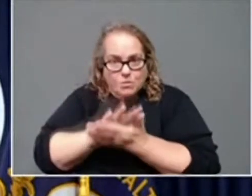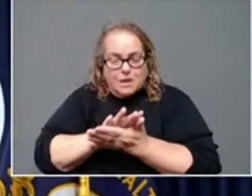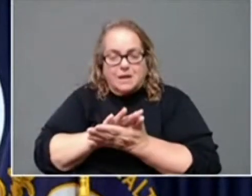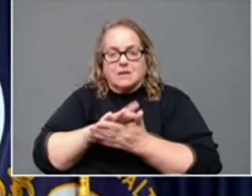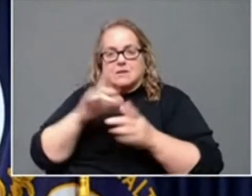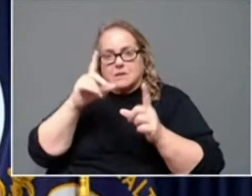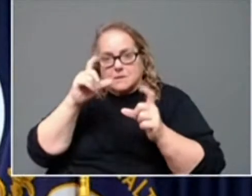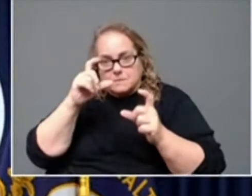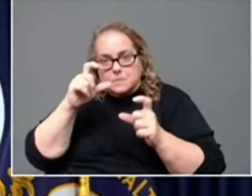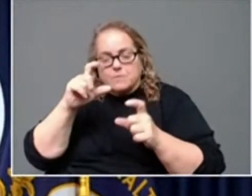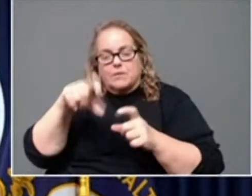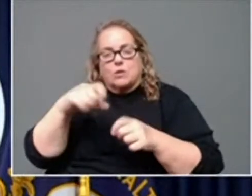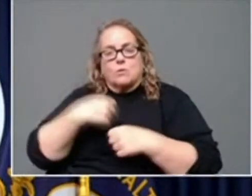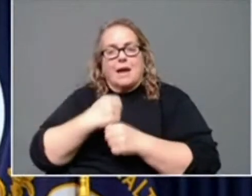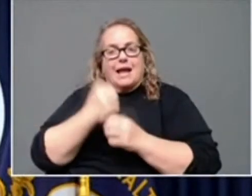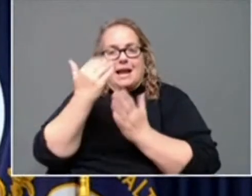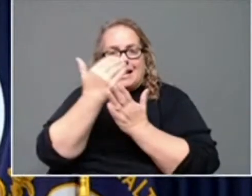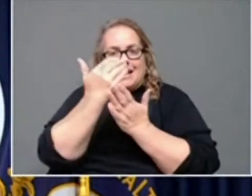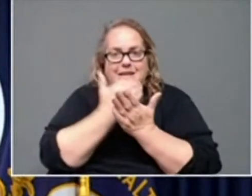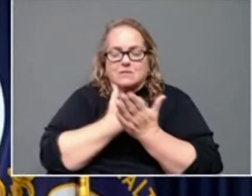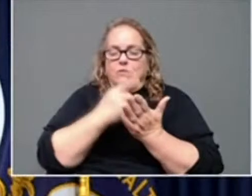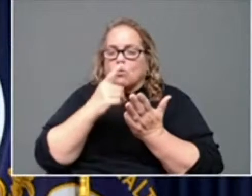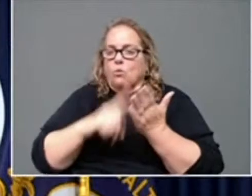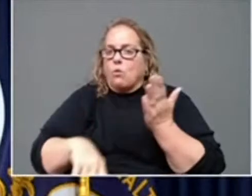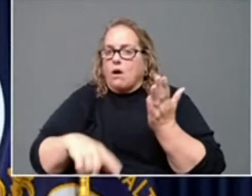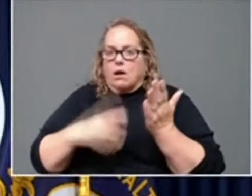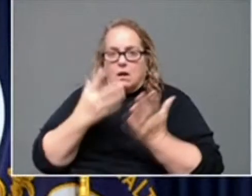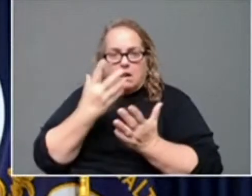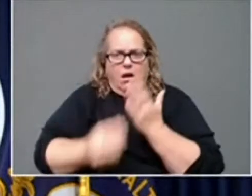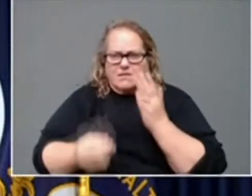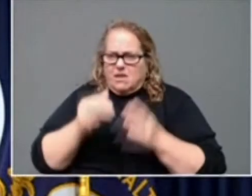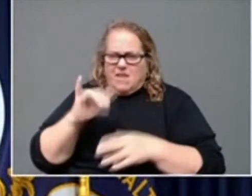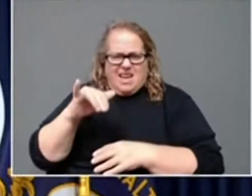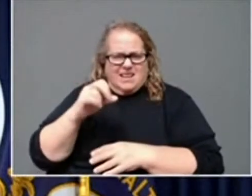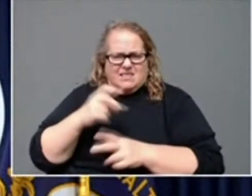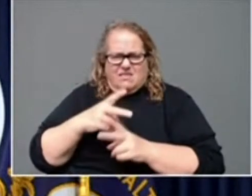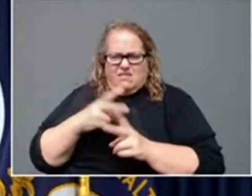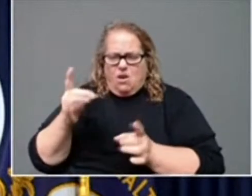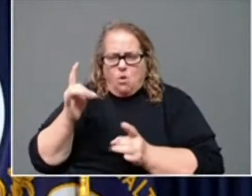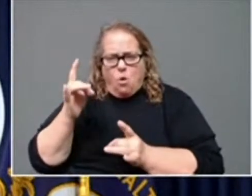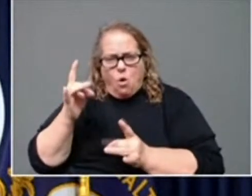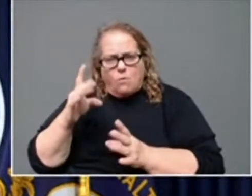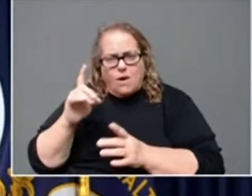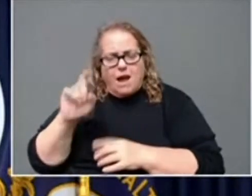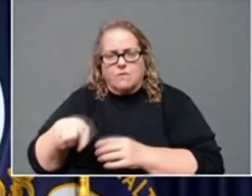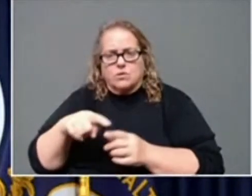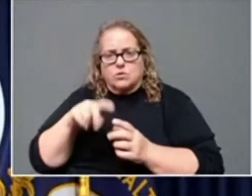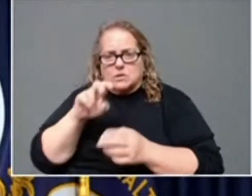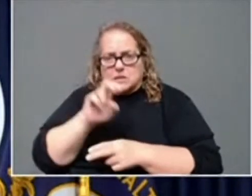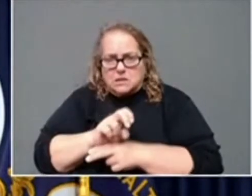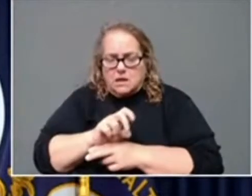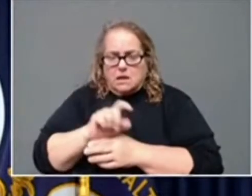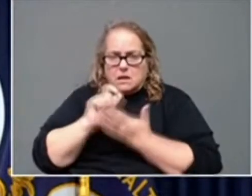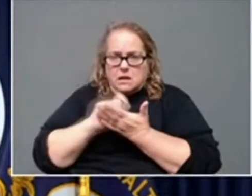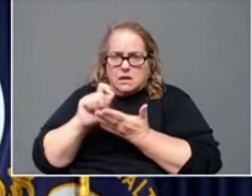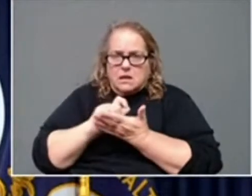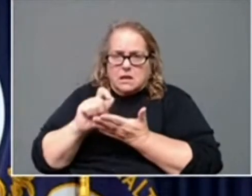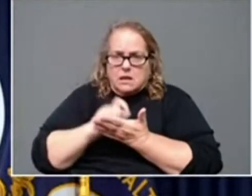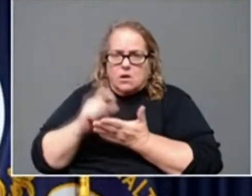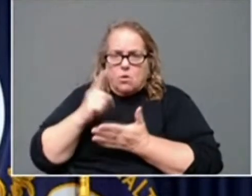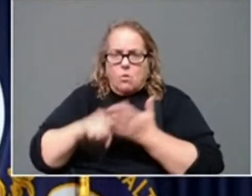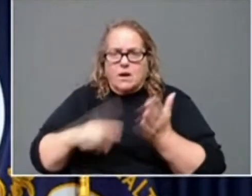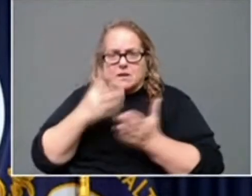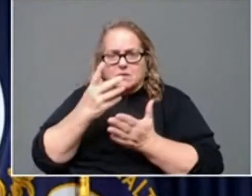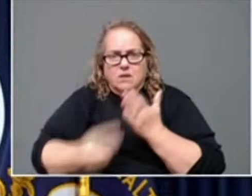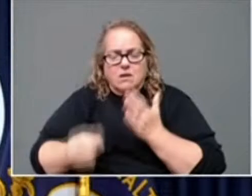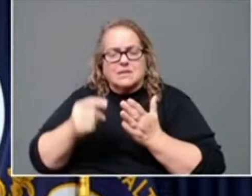make lists of what is lost, and that is horribly traumatic to have to do, but it is necessary to try to get them those